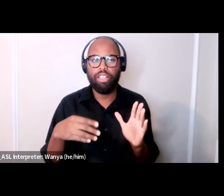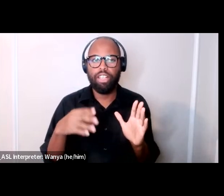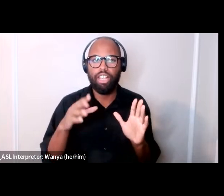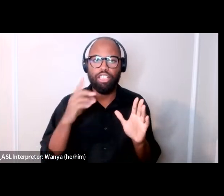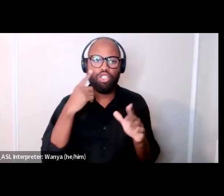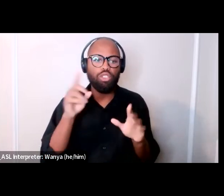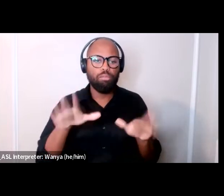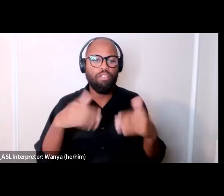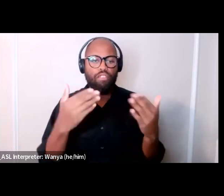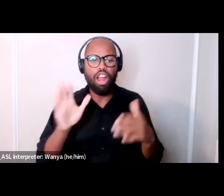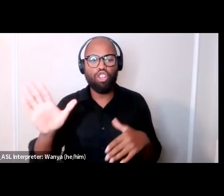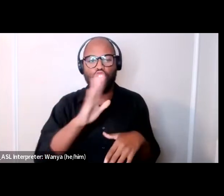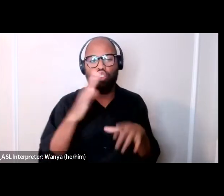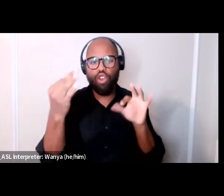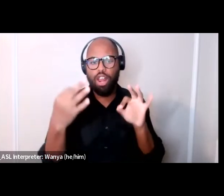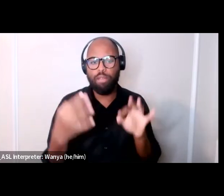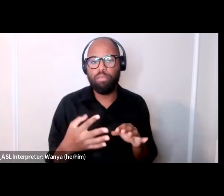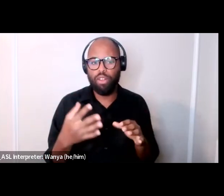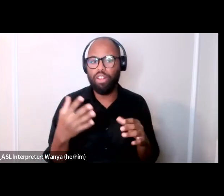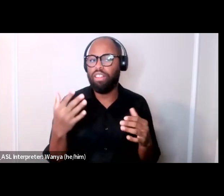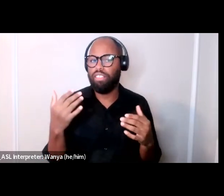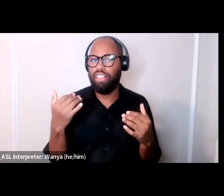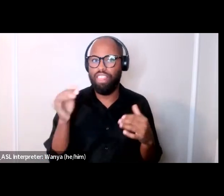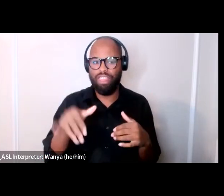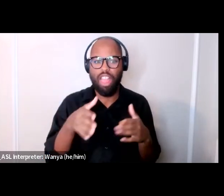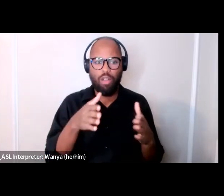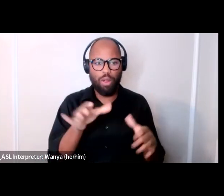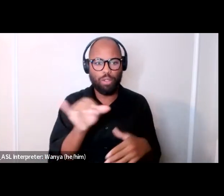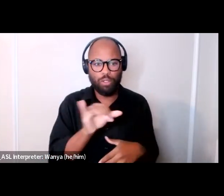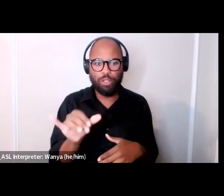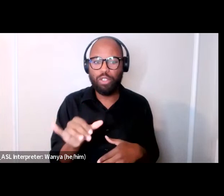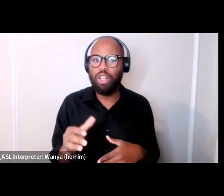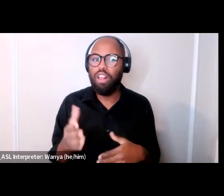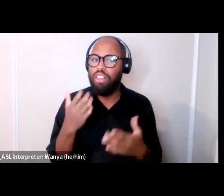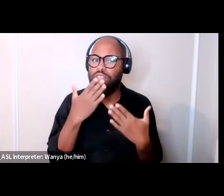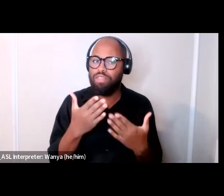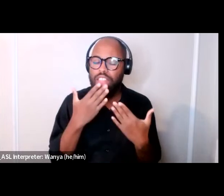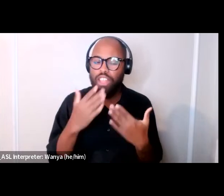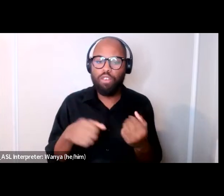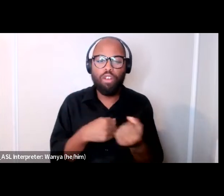well. So on behalf of Rochester City Council and League of Women Voters, thank you very much. We hope to